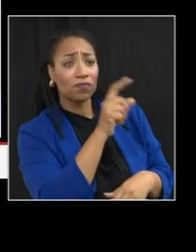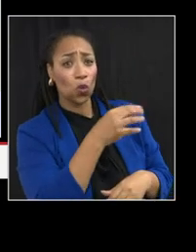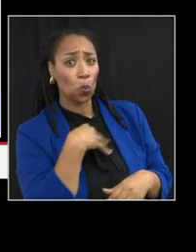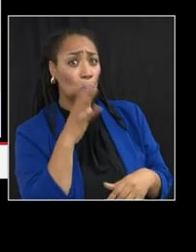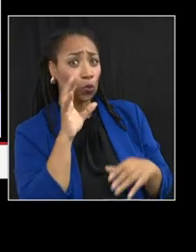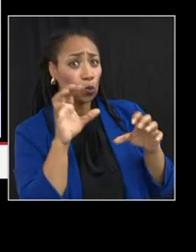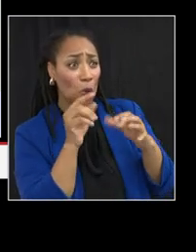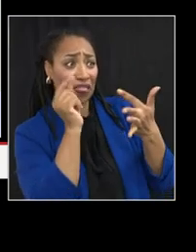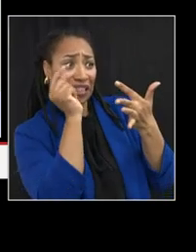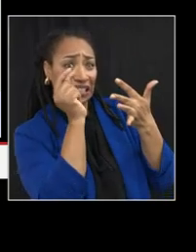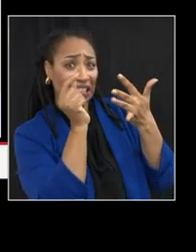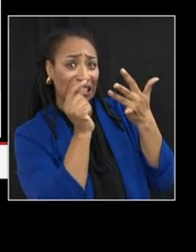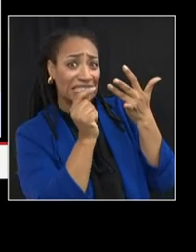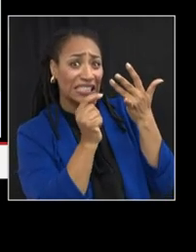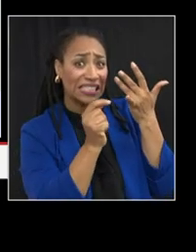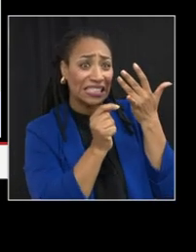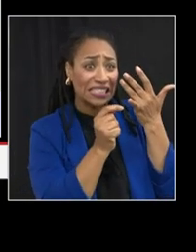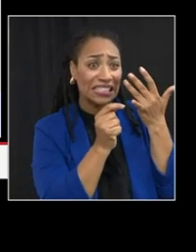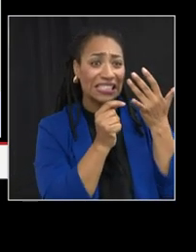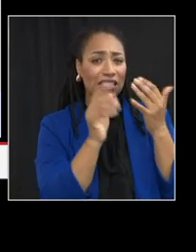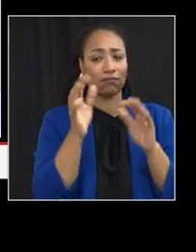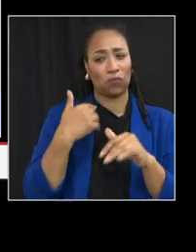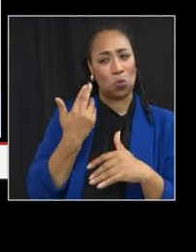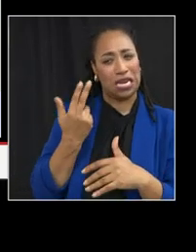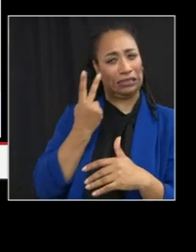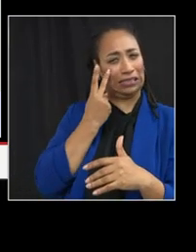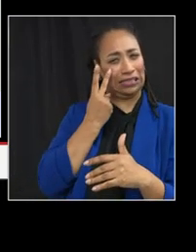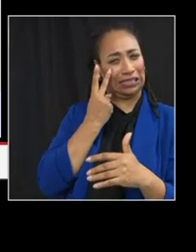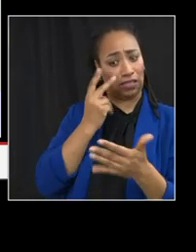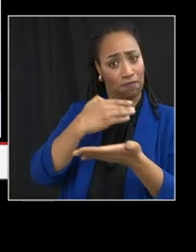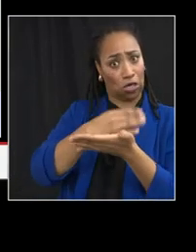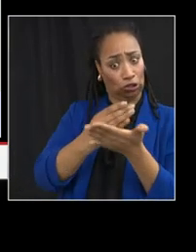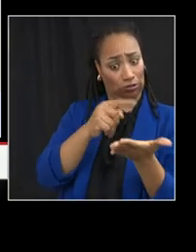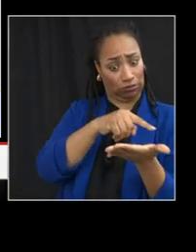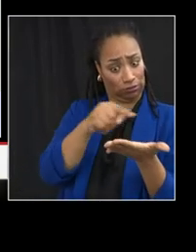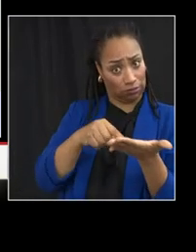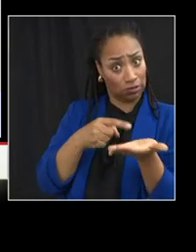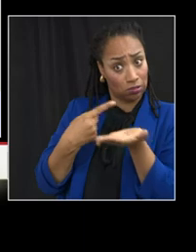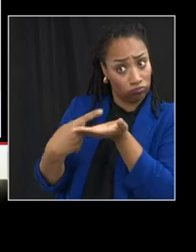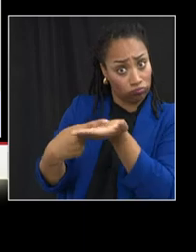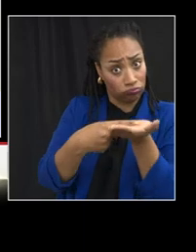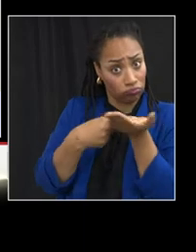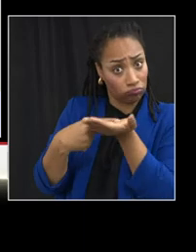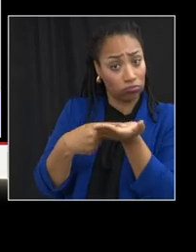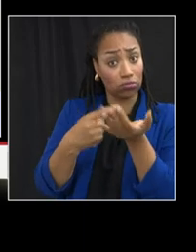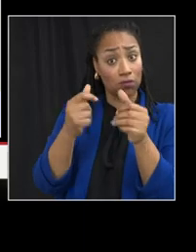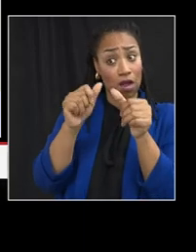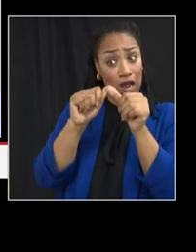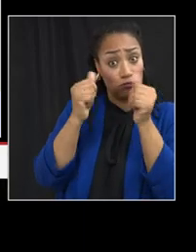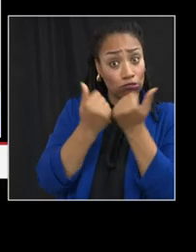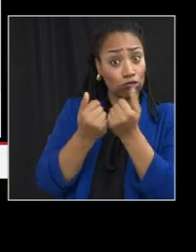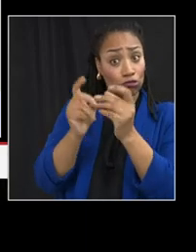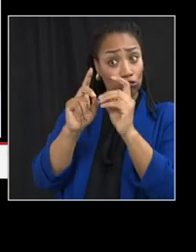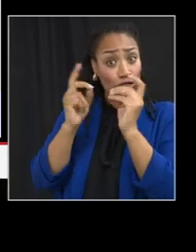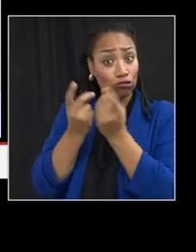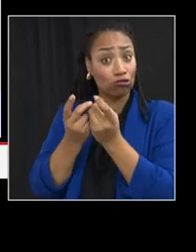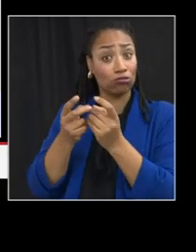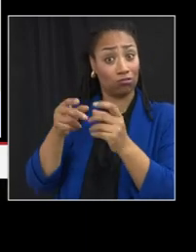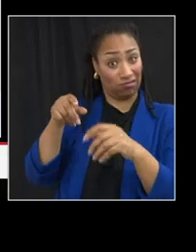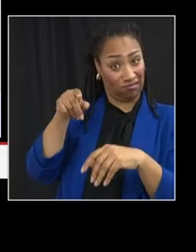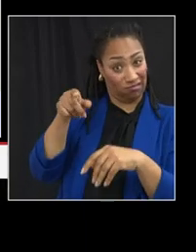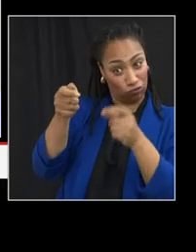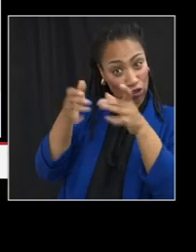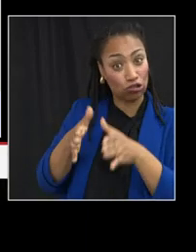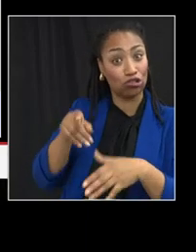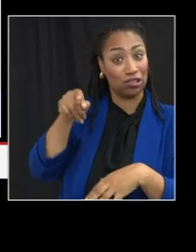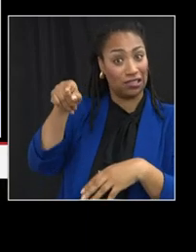the end. Because that's when we have sat down with the agency directors, the city administrator, the budget director, and all of